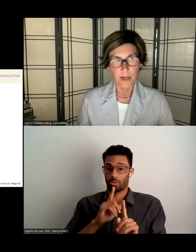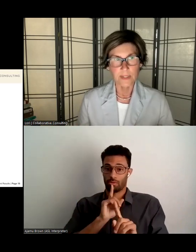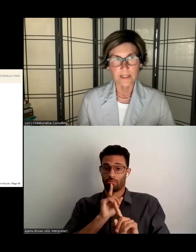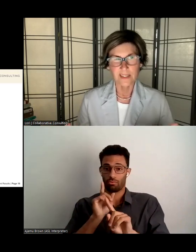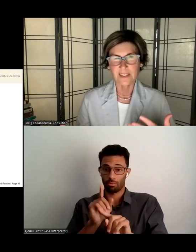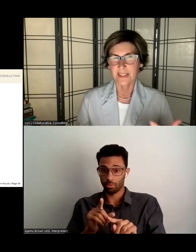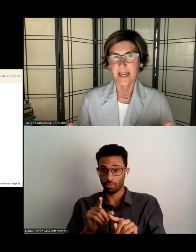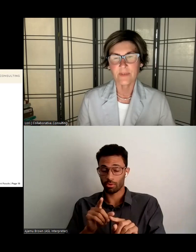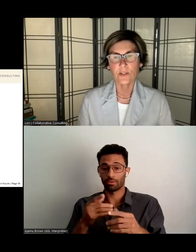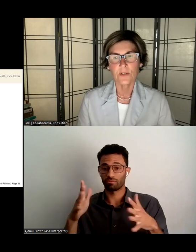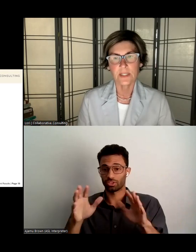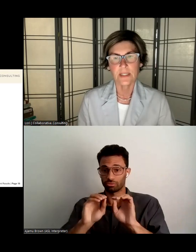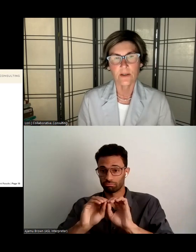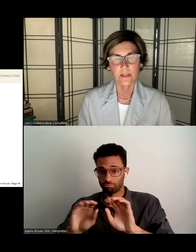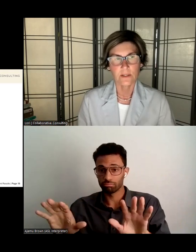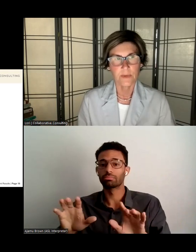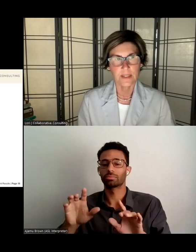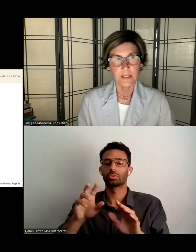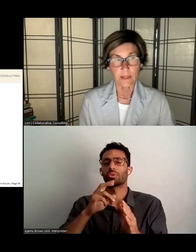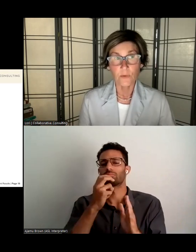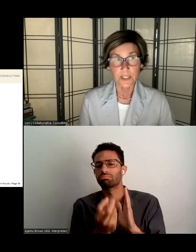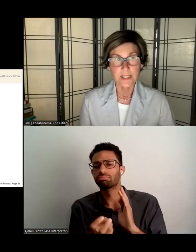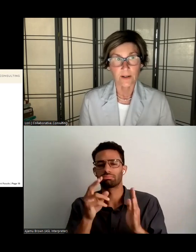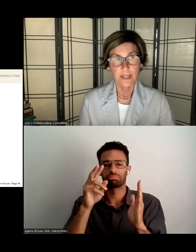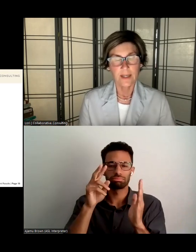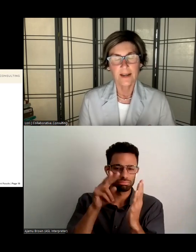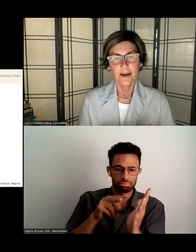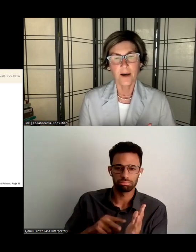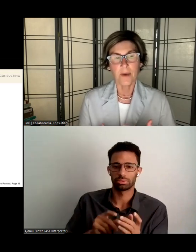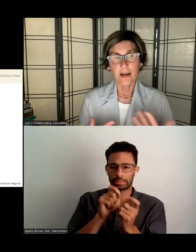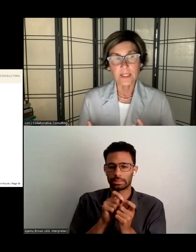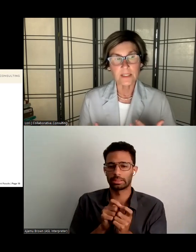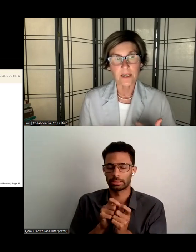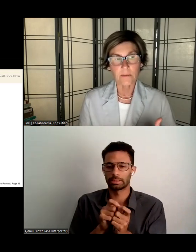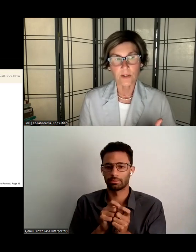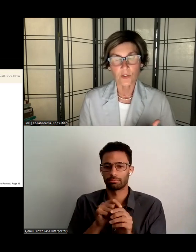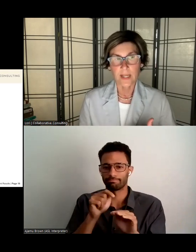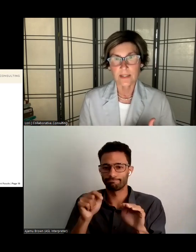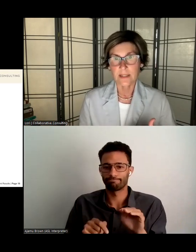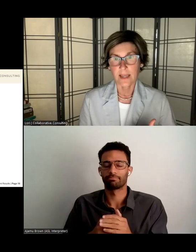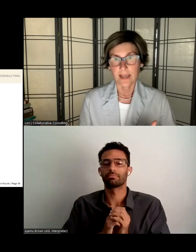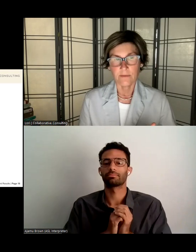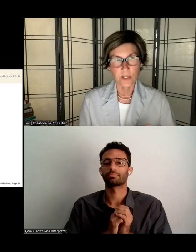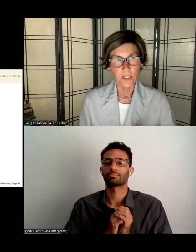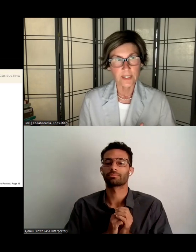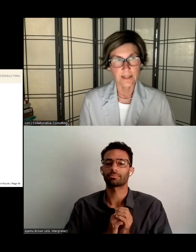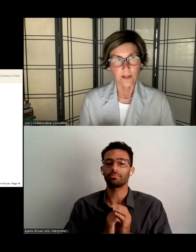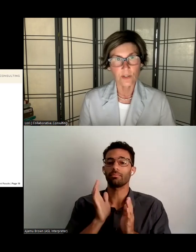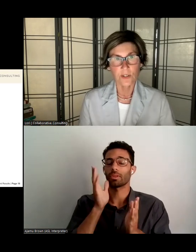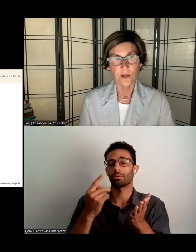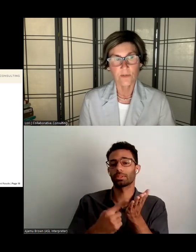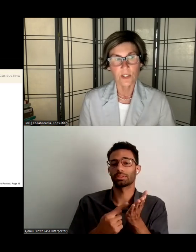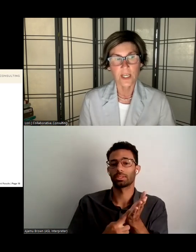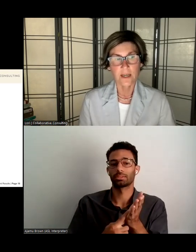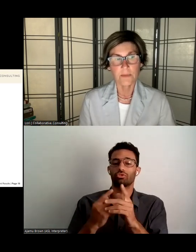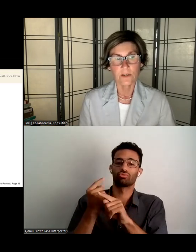made public, to dive into the details a little bit in more detail. I'm going to talk about trends and vision, and then I'll